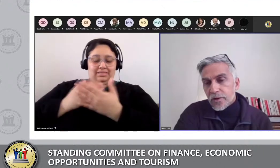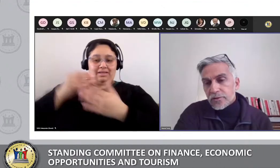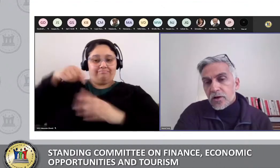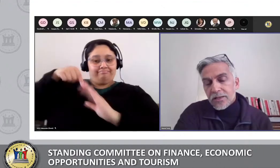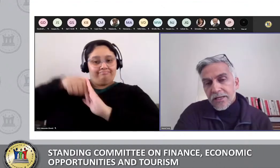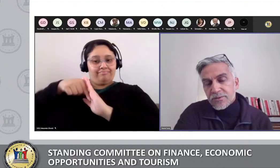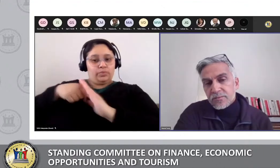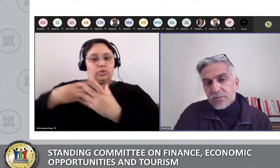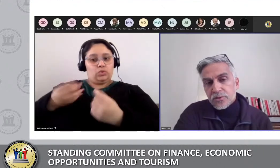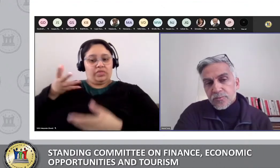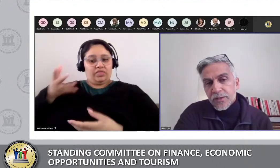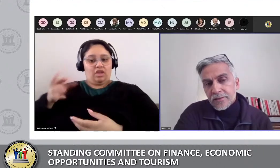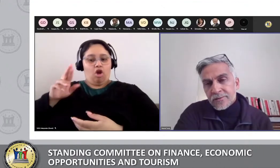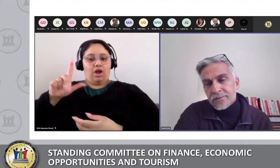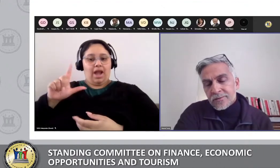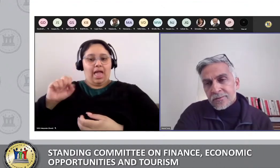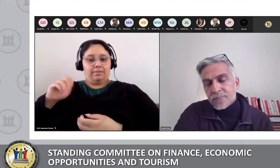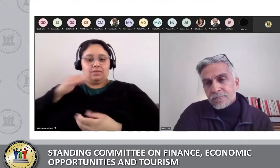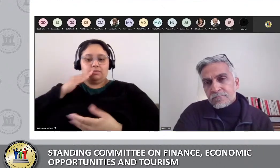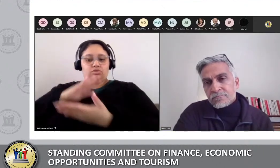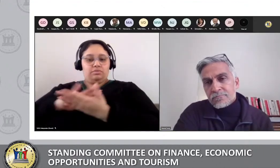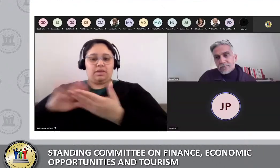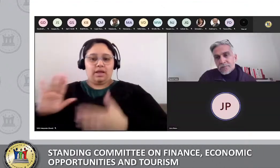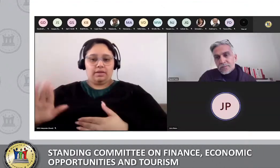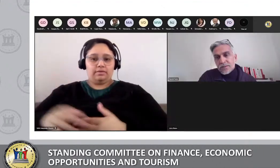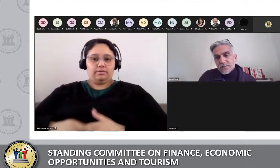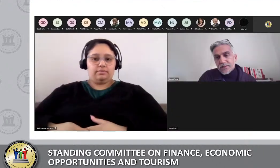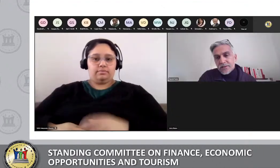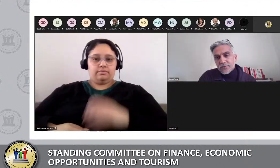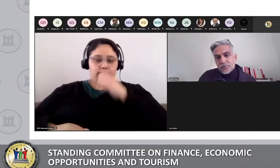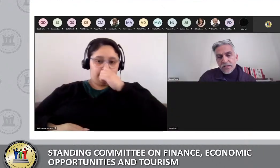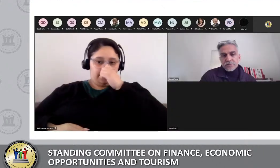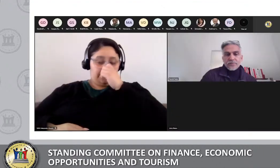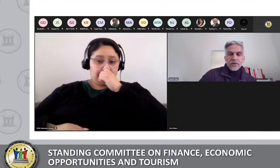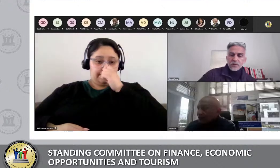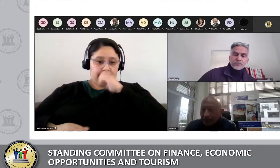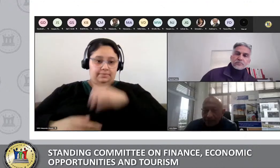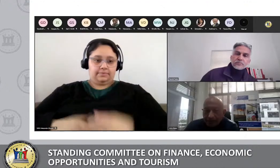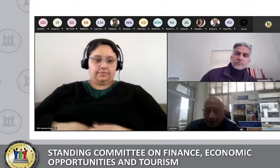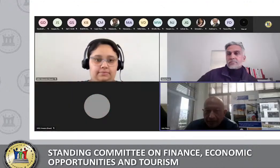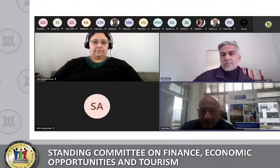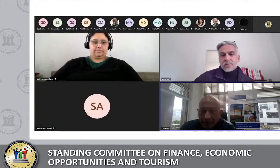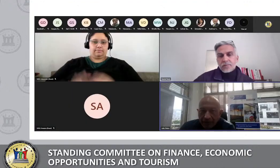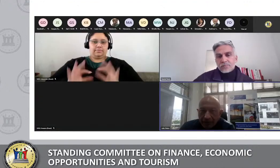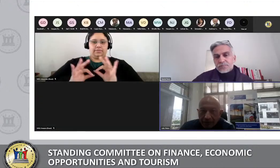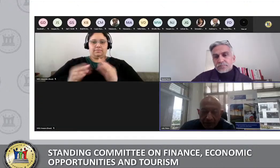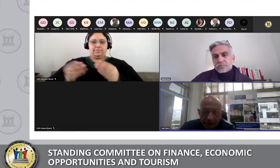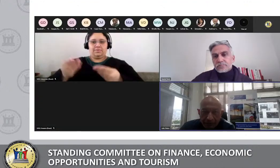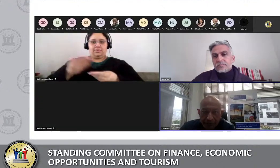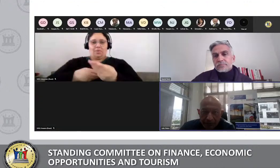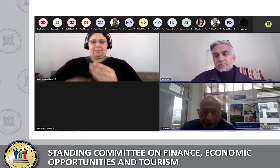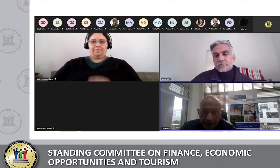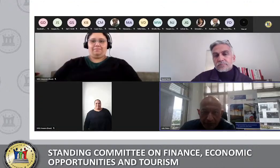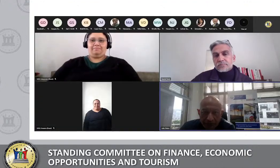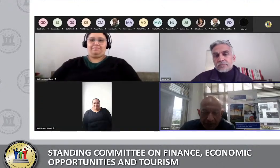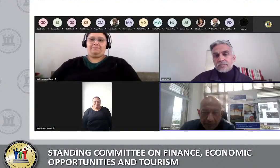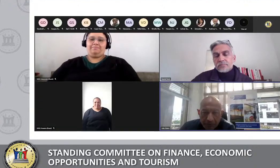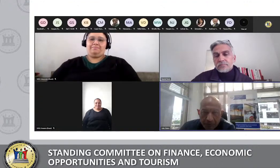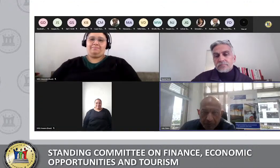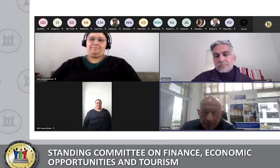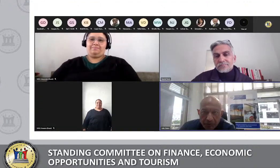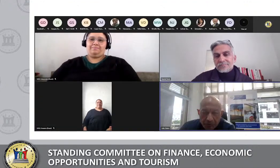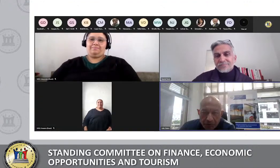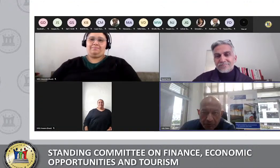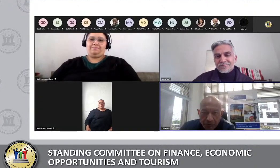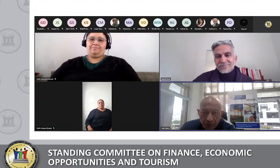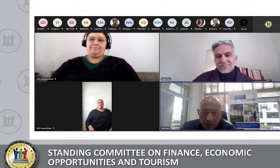what we do at R Labs in Mitchell's Plain? Okay, Minister, can I do that? Thank you. Thank you. Yeah, to give some real good details,